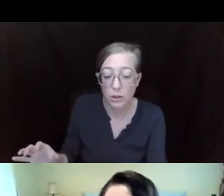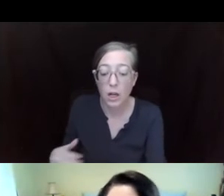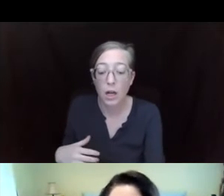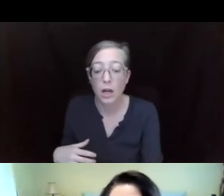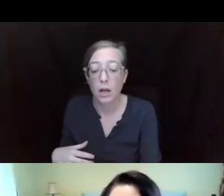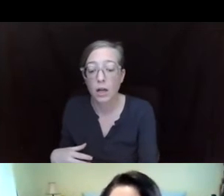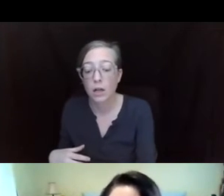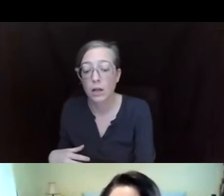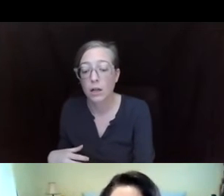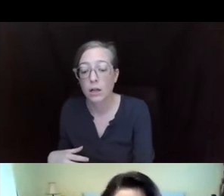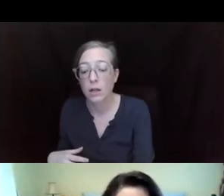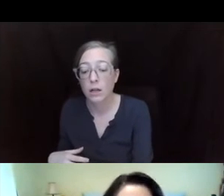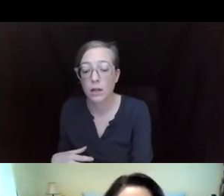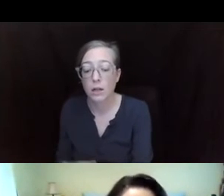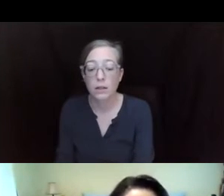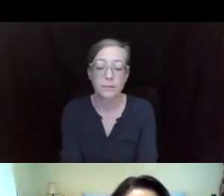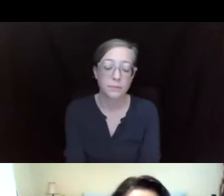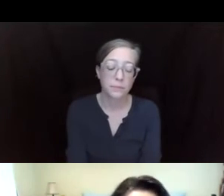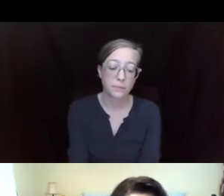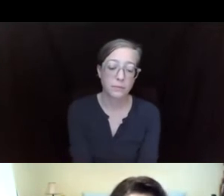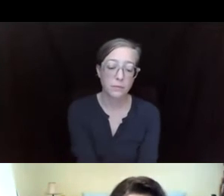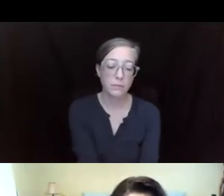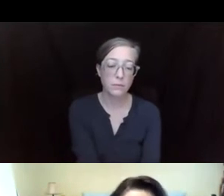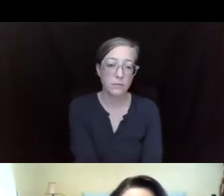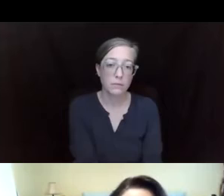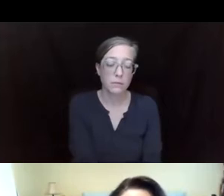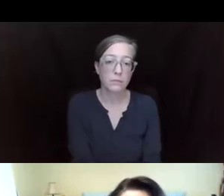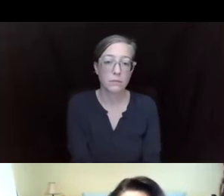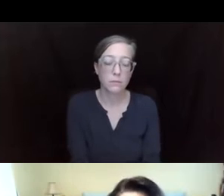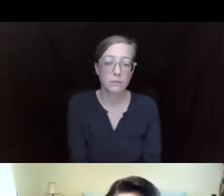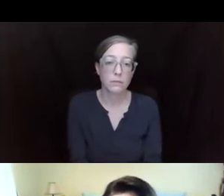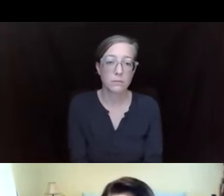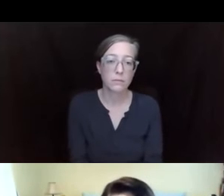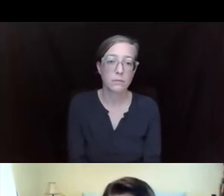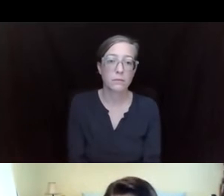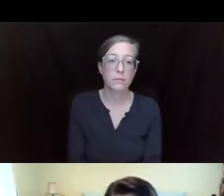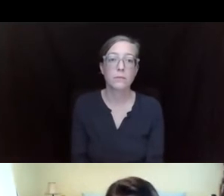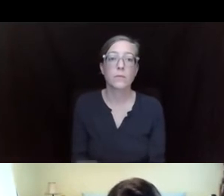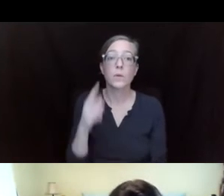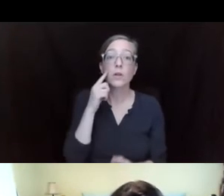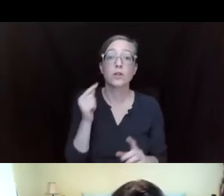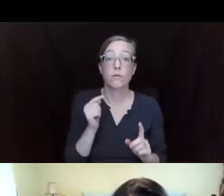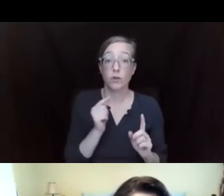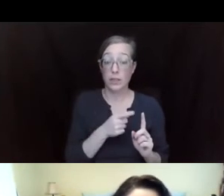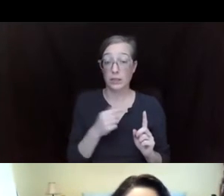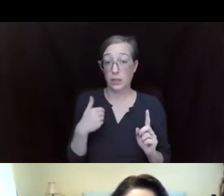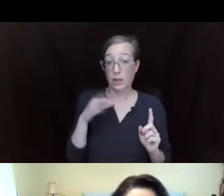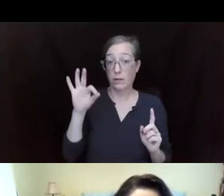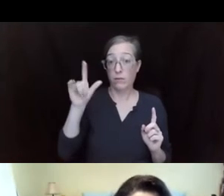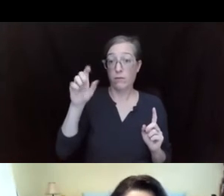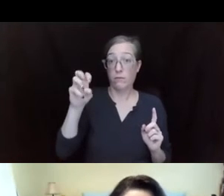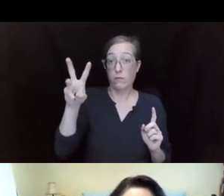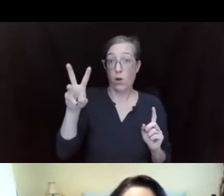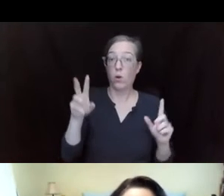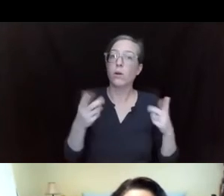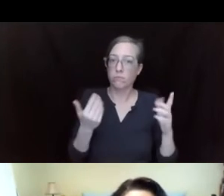magnitude, the particle is not gonna move. So in this case, I have electrosmotic flow, which is going from left to